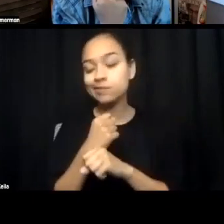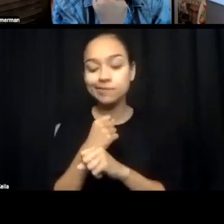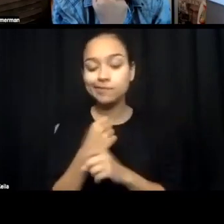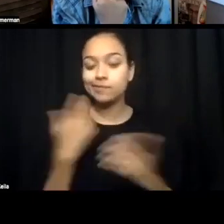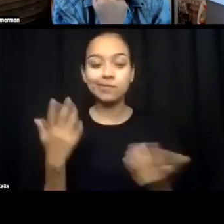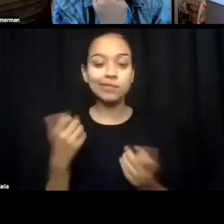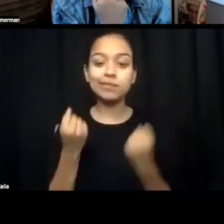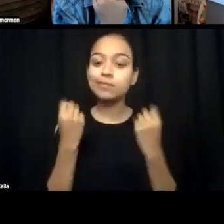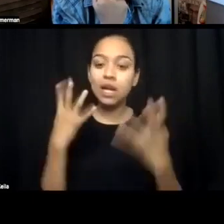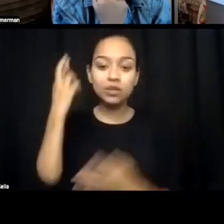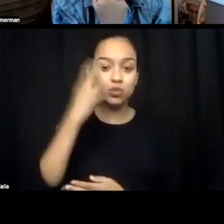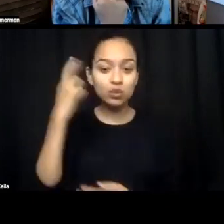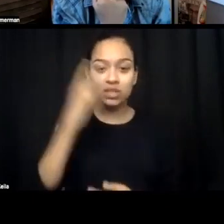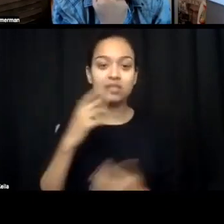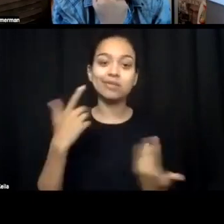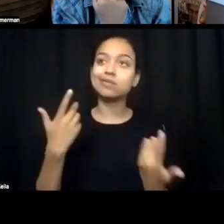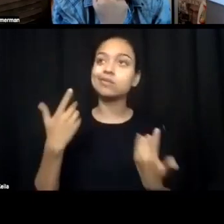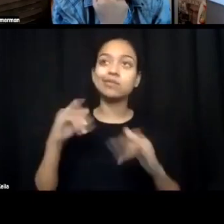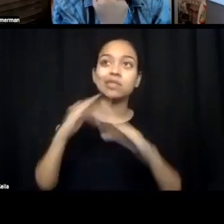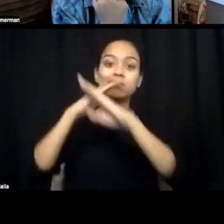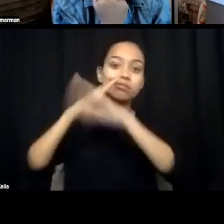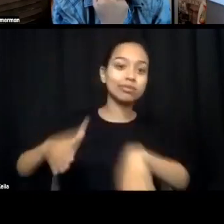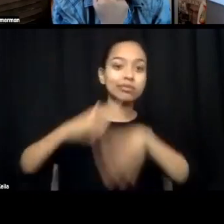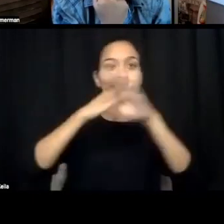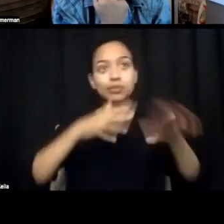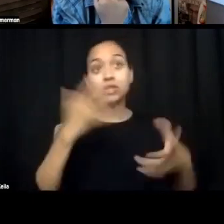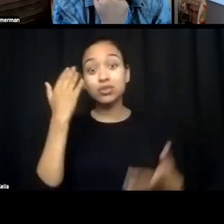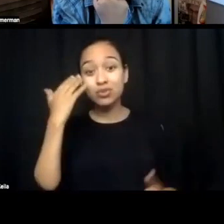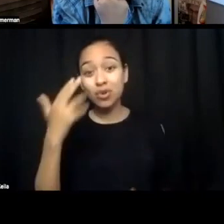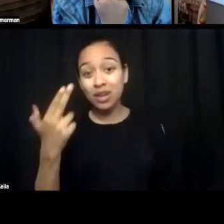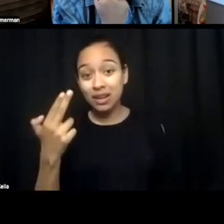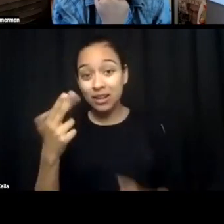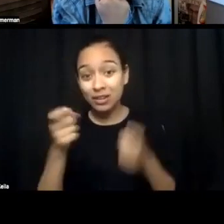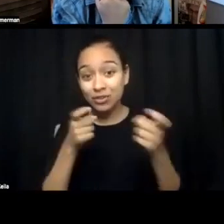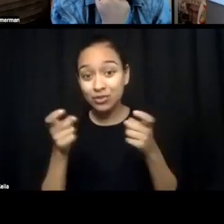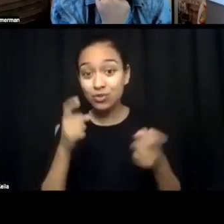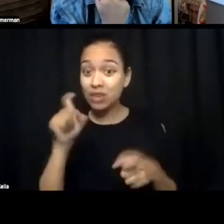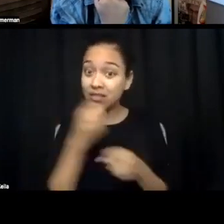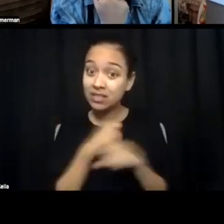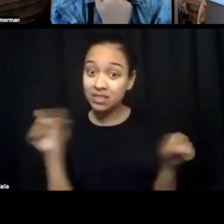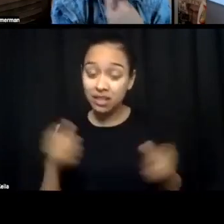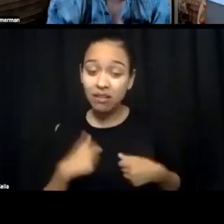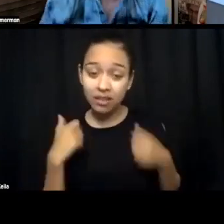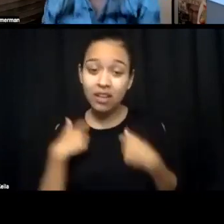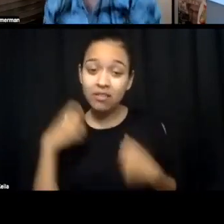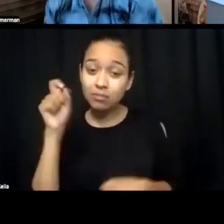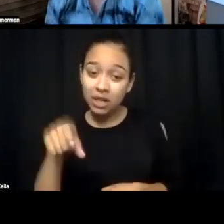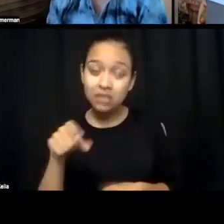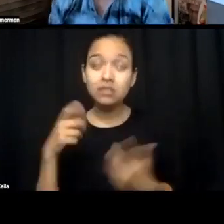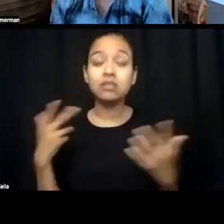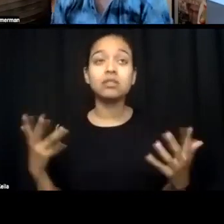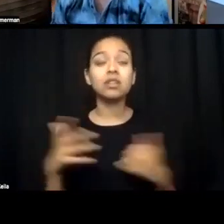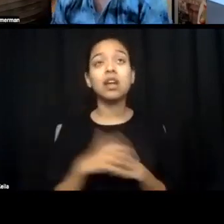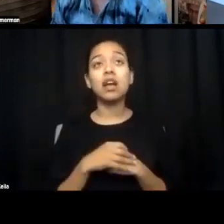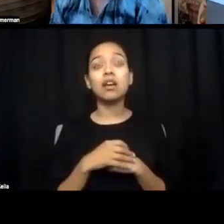reasons, we have to gun control, we have got to be out there saving lives, and you